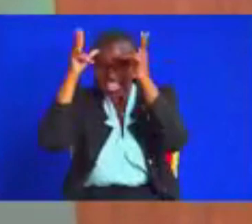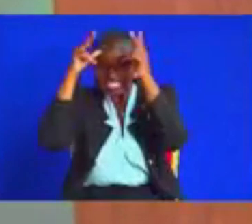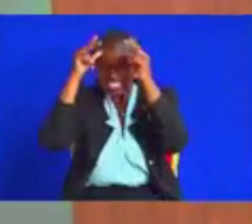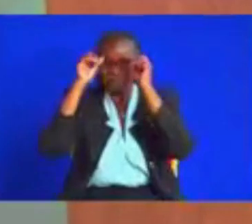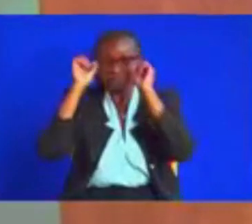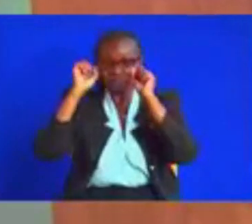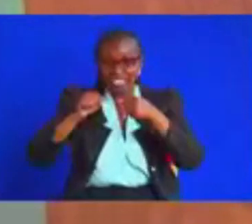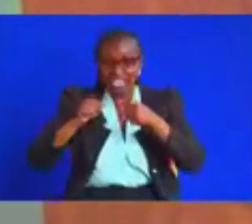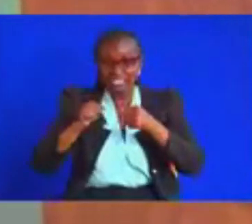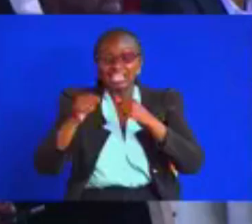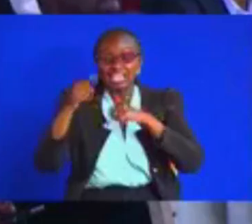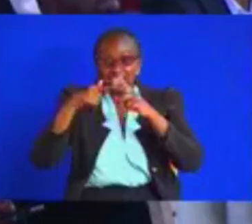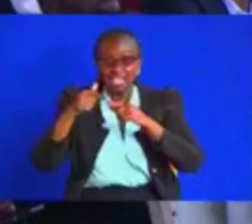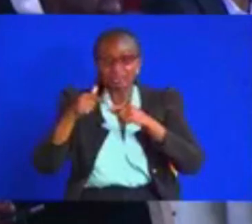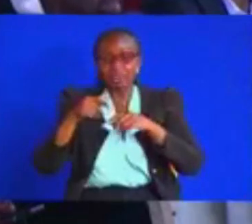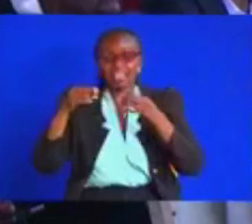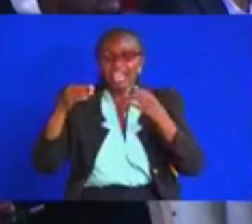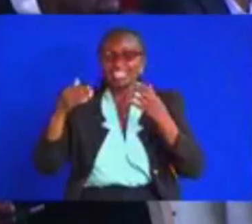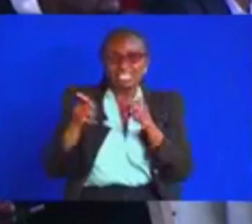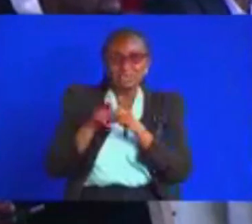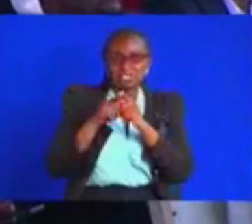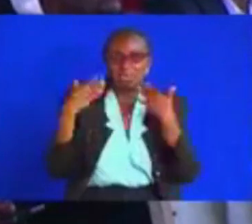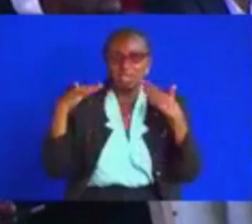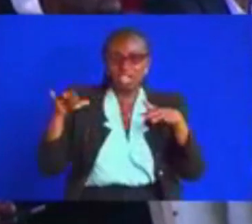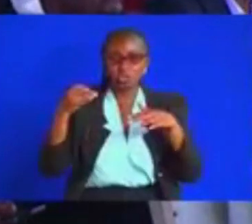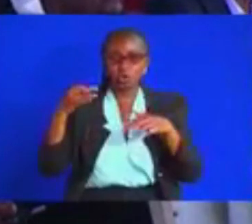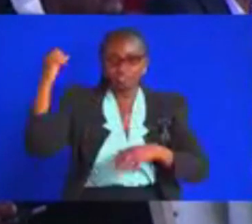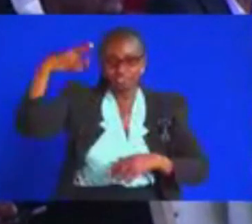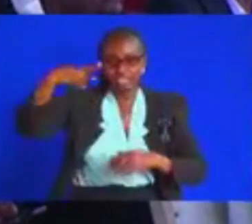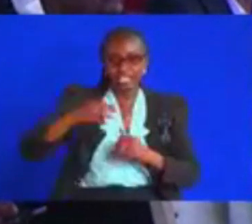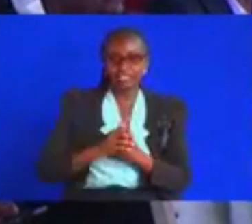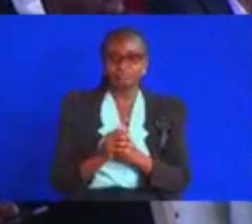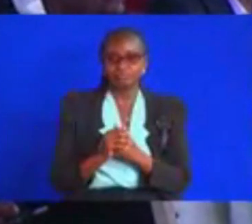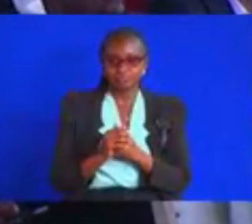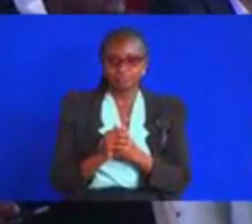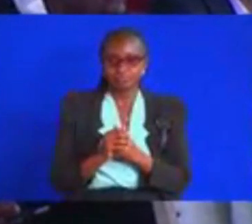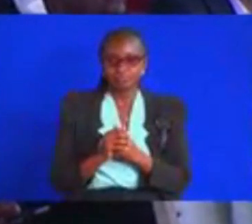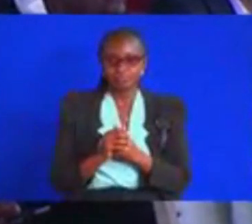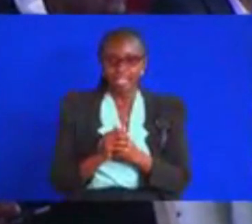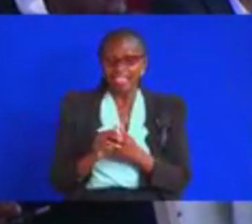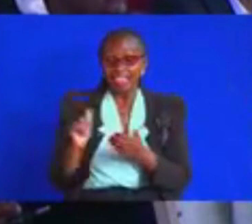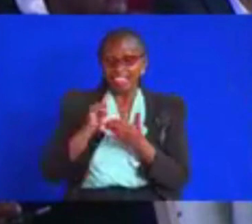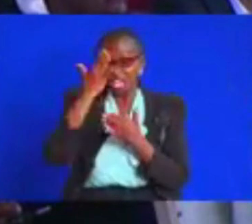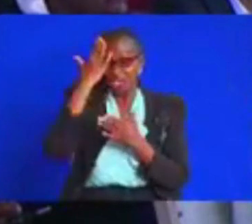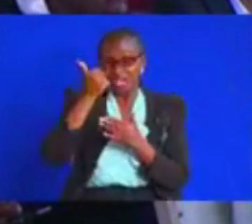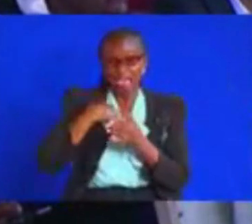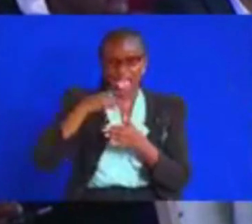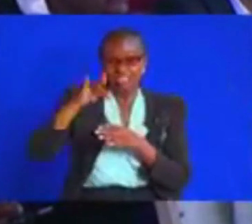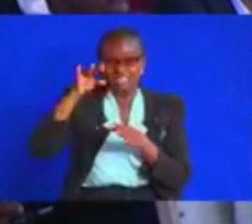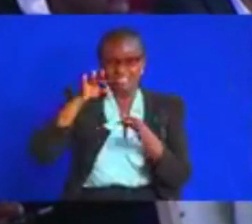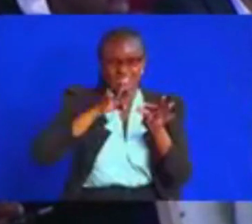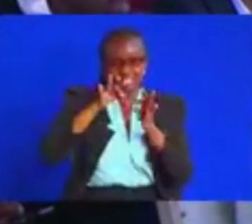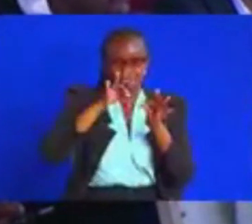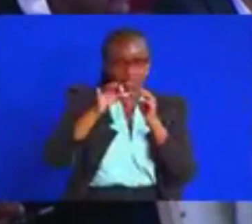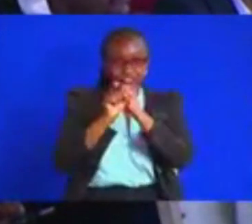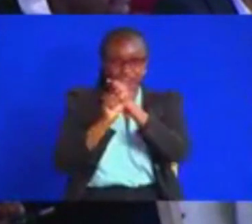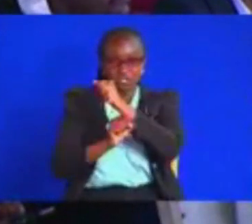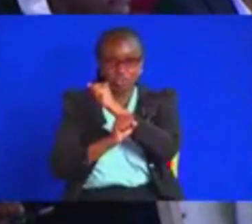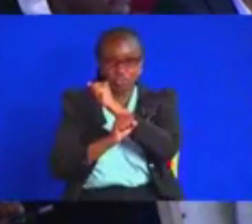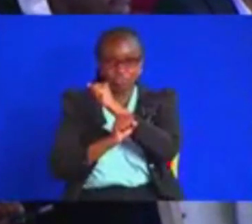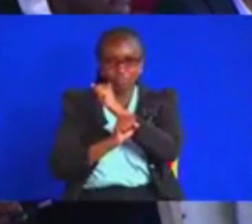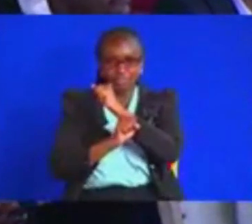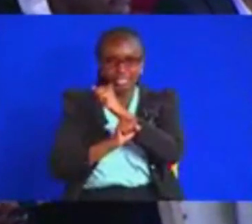appear as an angel of light. Let me recap myself. That's why I took out time to just set this foundation. That in